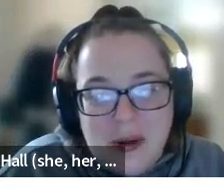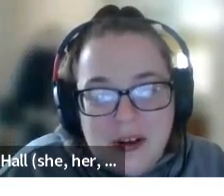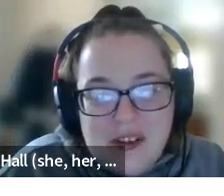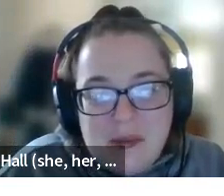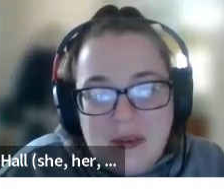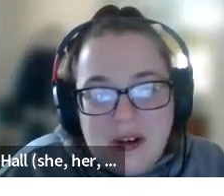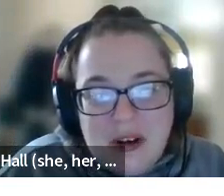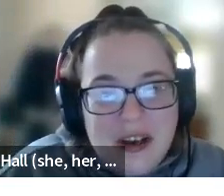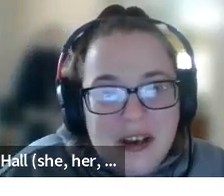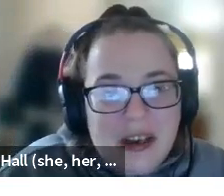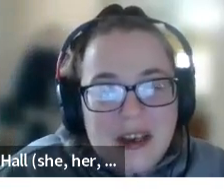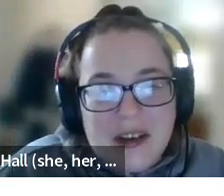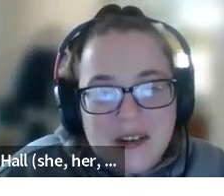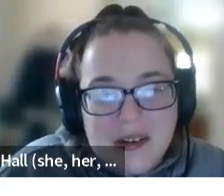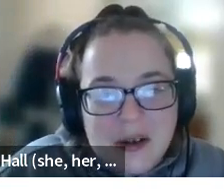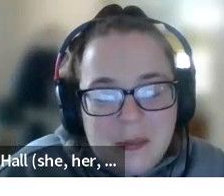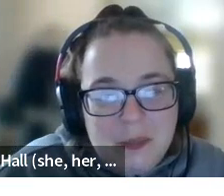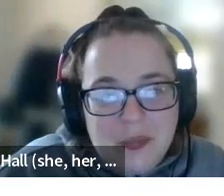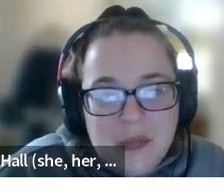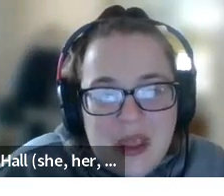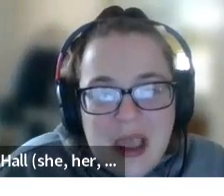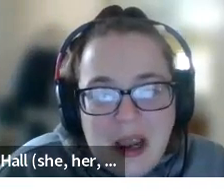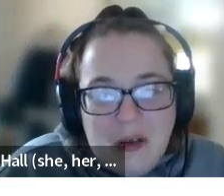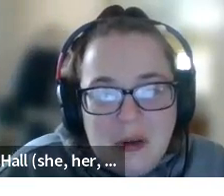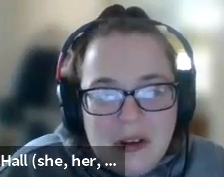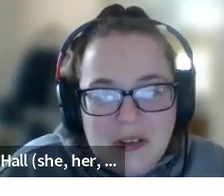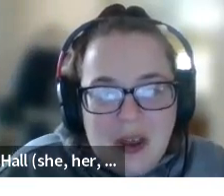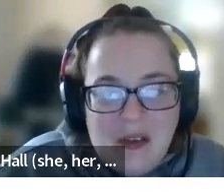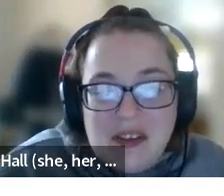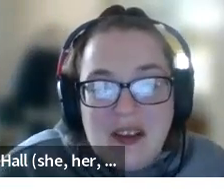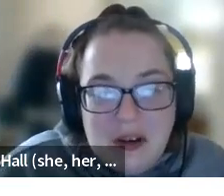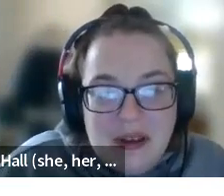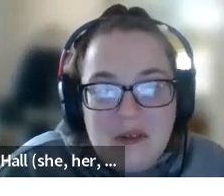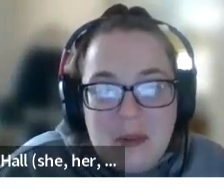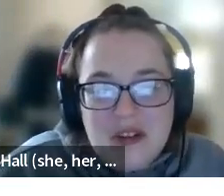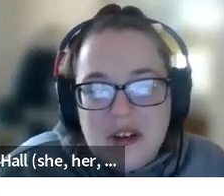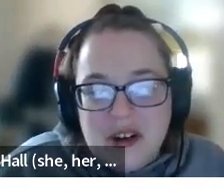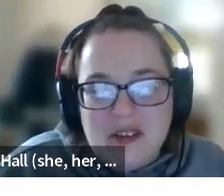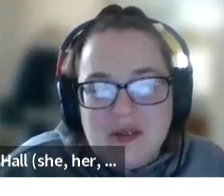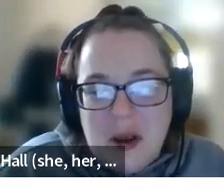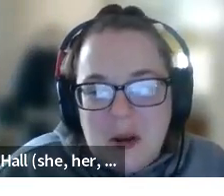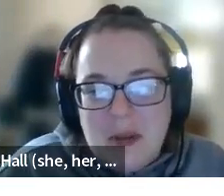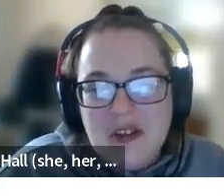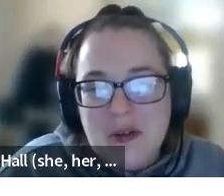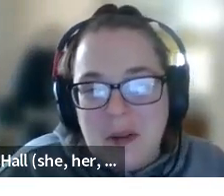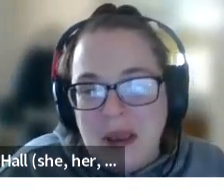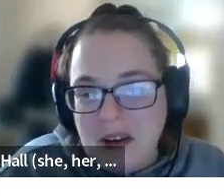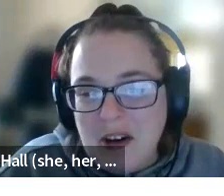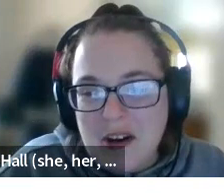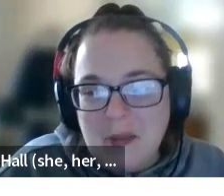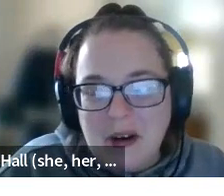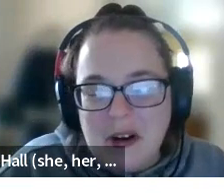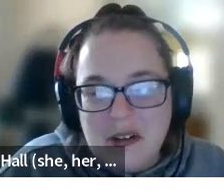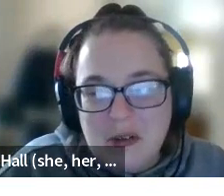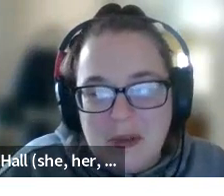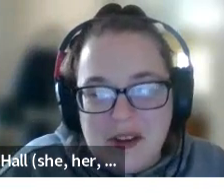our experiences with gardening, and I wanted, on the slide we have a picture of actually my